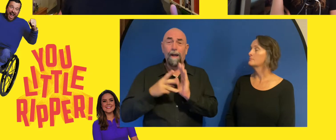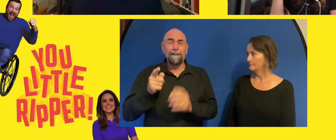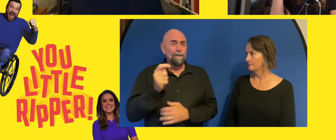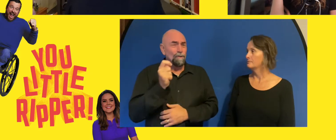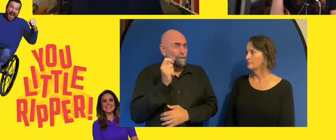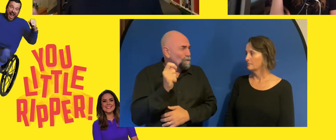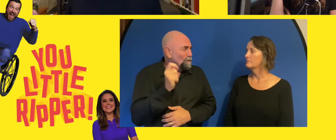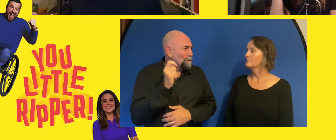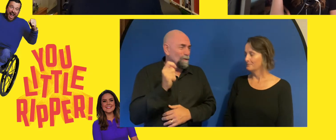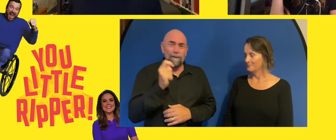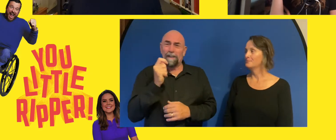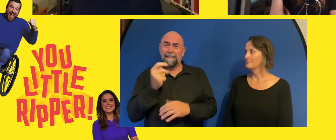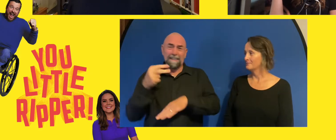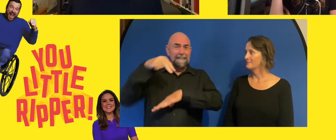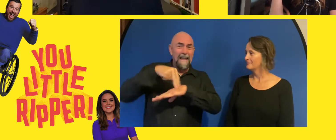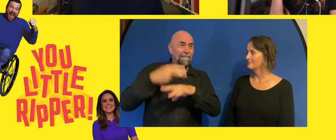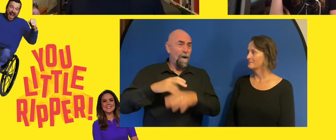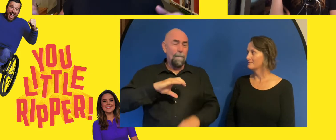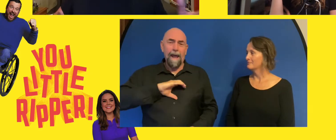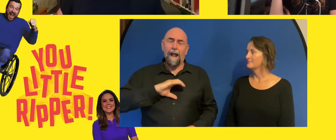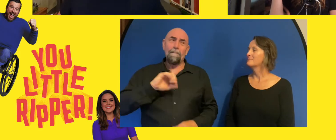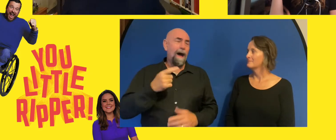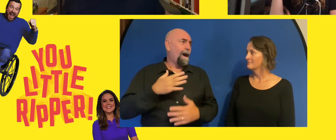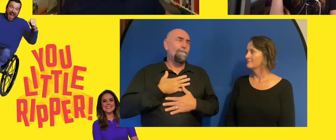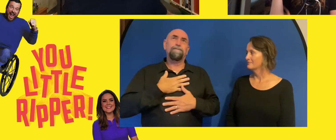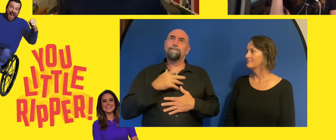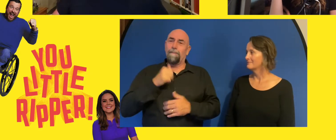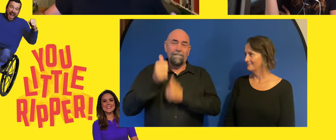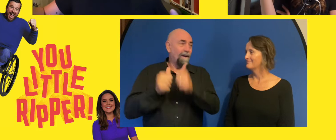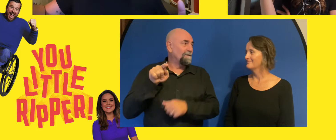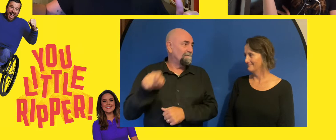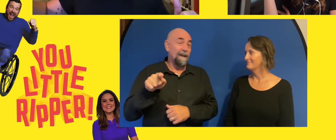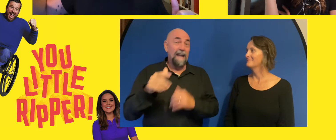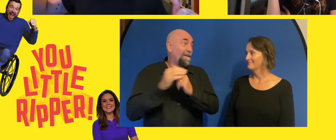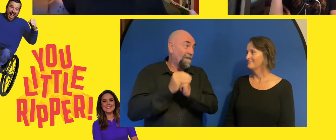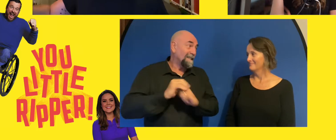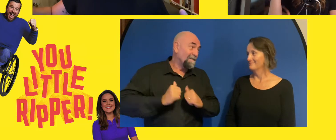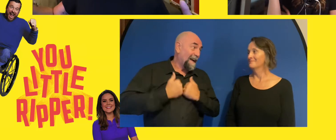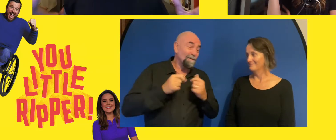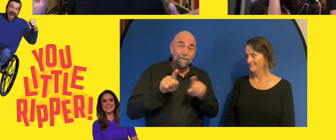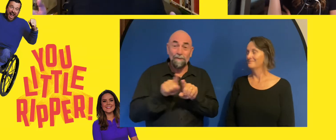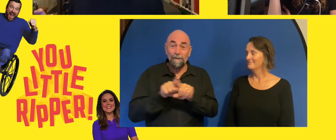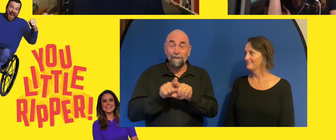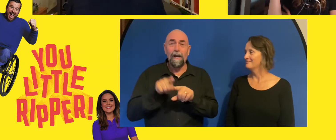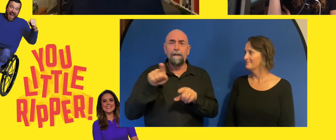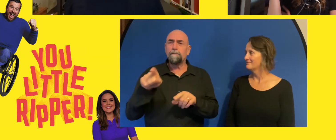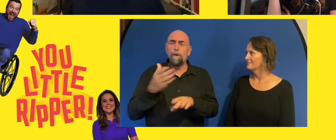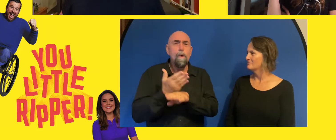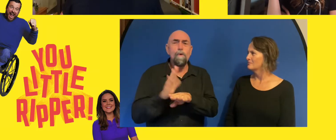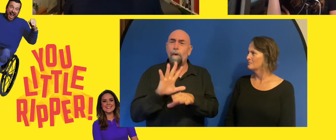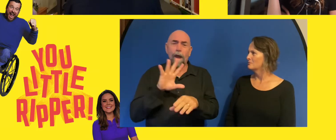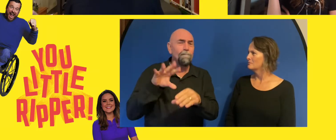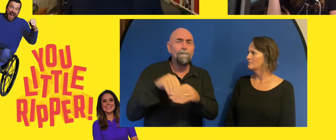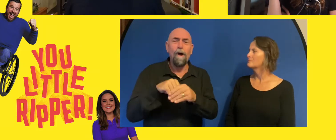so close to cracking on onto that podium, and again, friend of the pod. As we saw, he's so new to the movement,